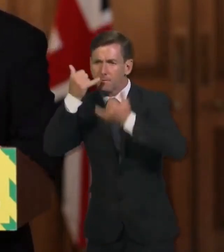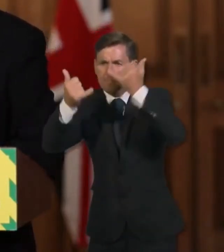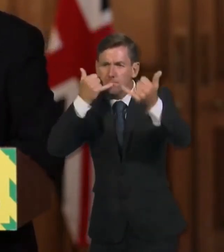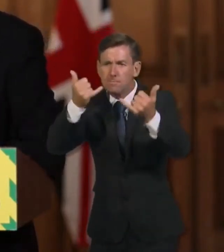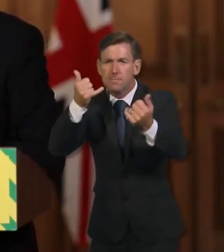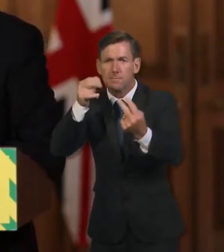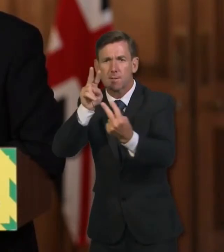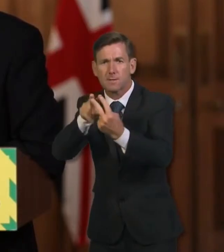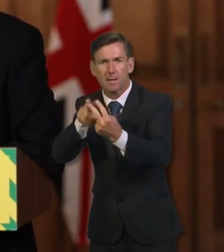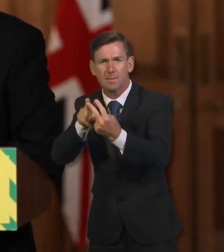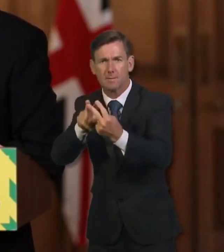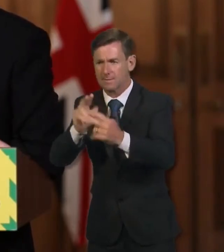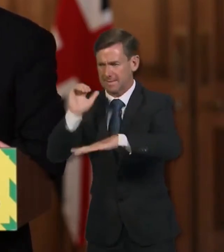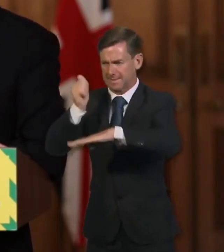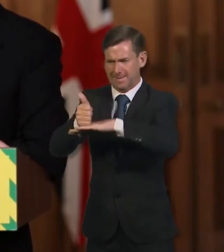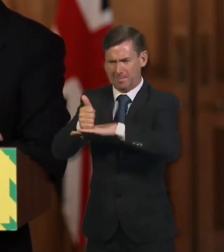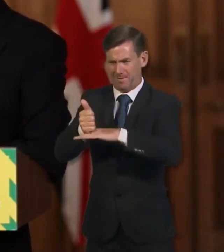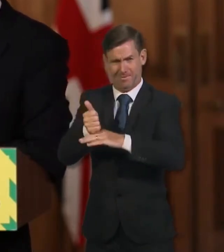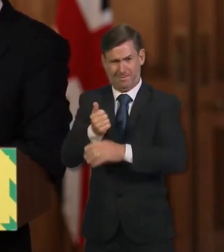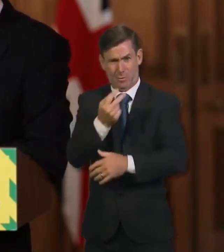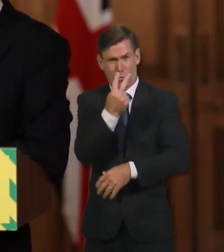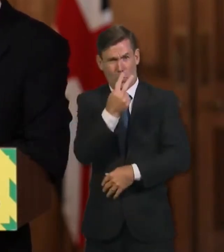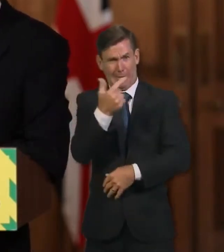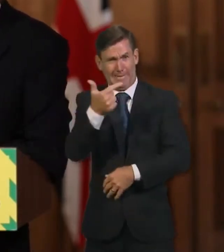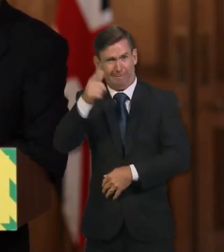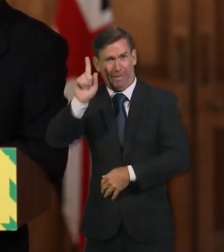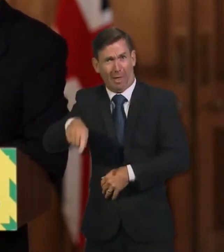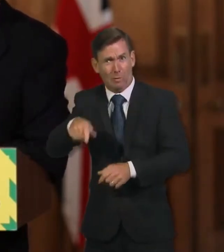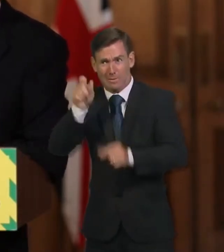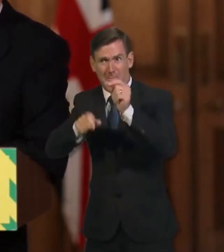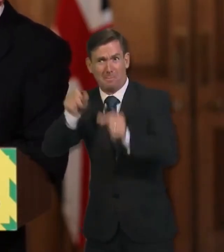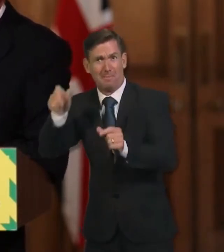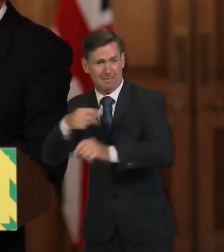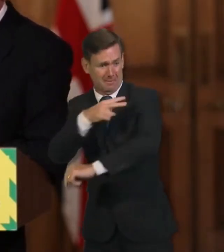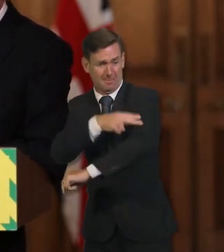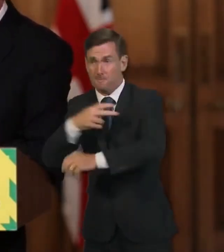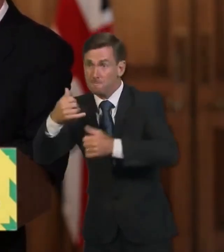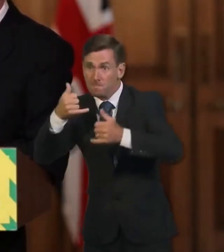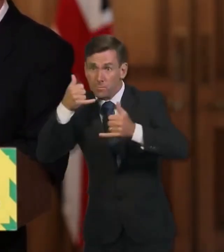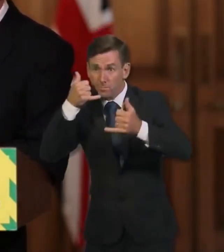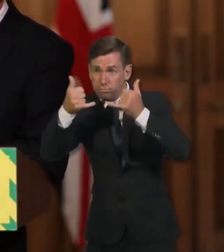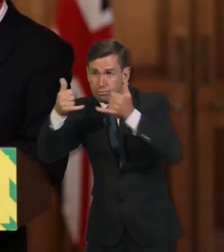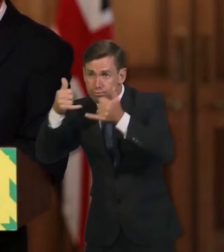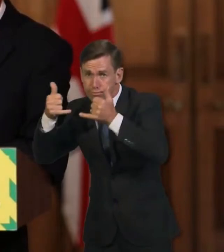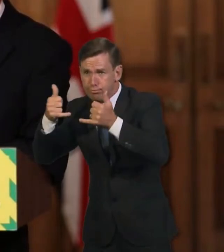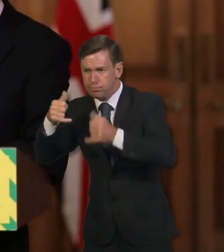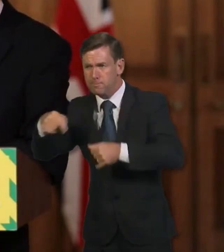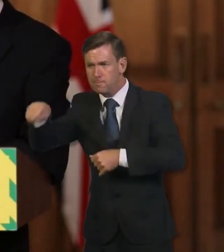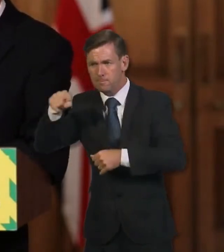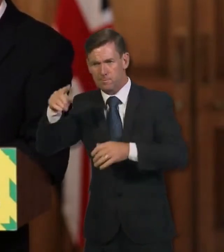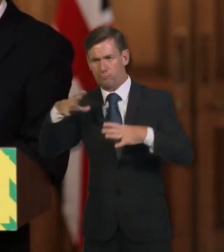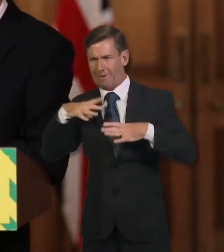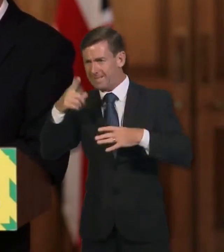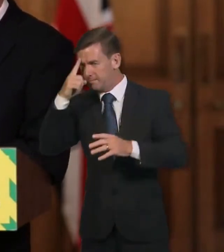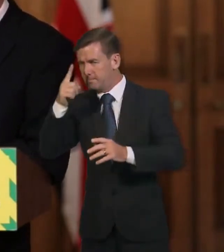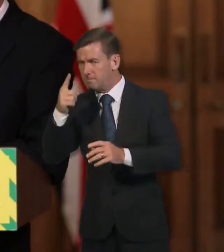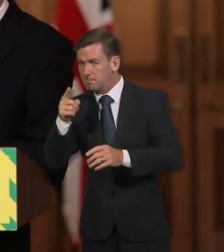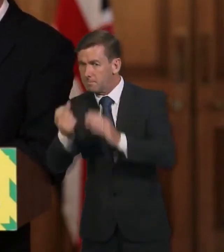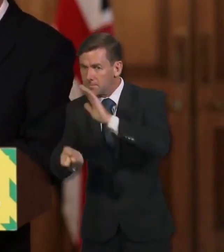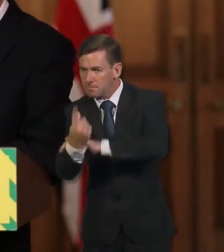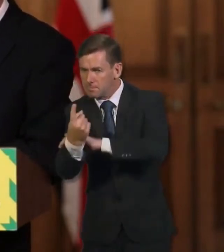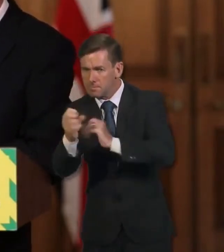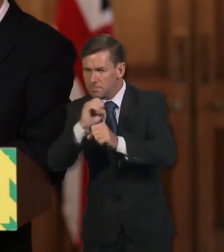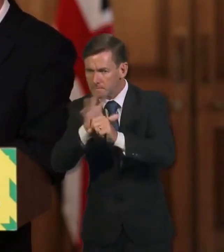over 27,000 of those. And they are identifying contacts of people who have tested positive, and they